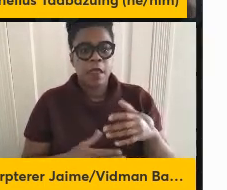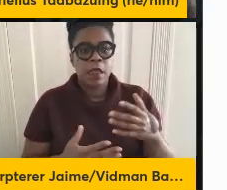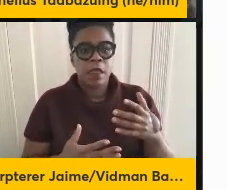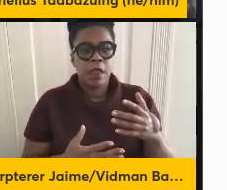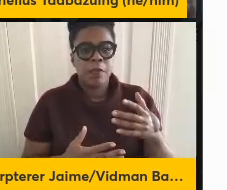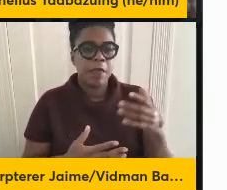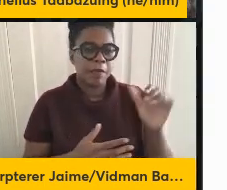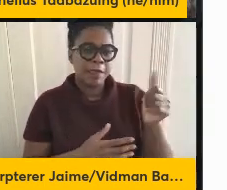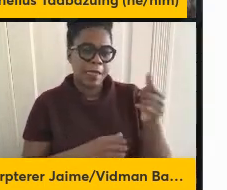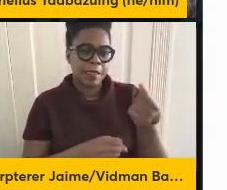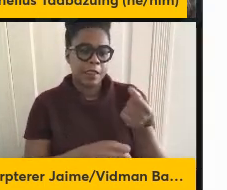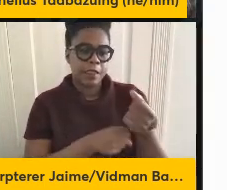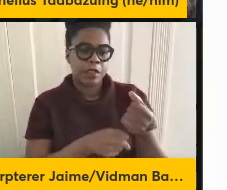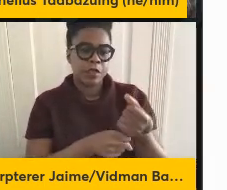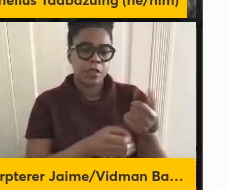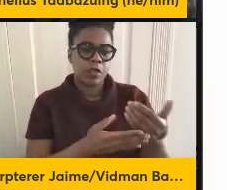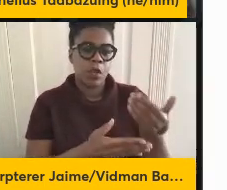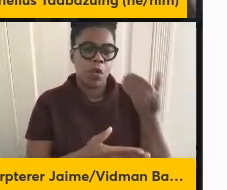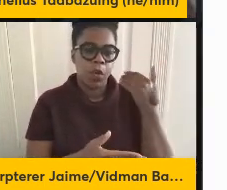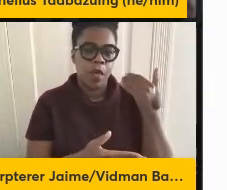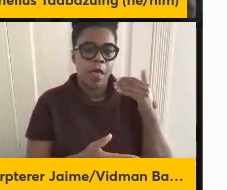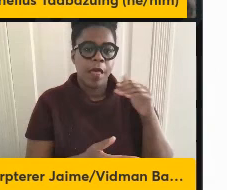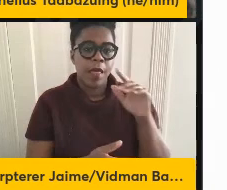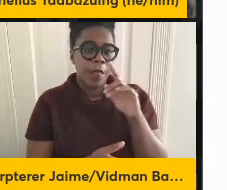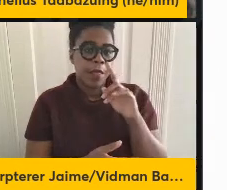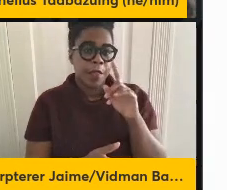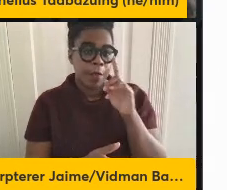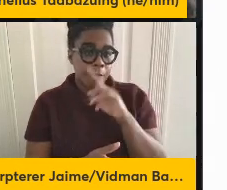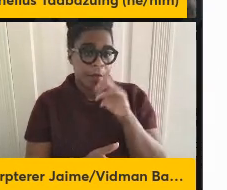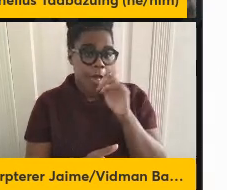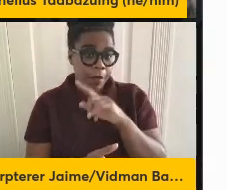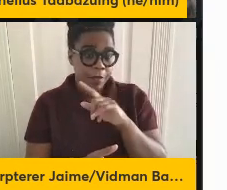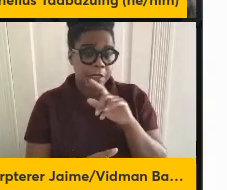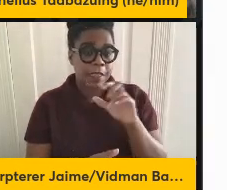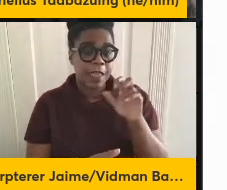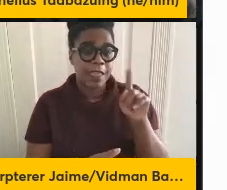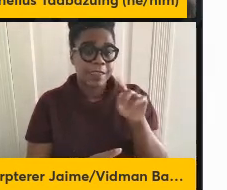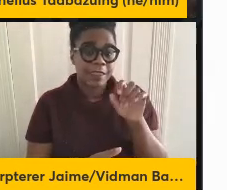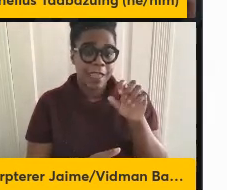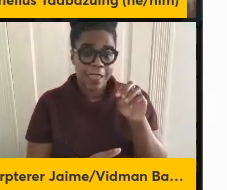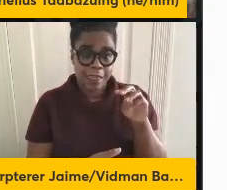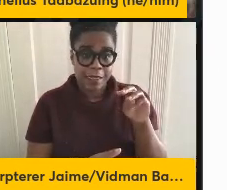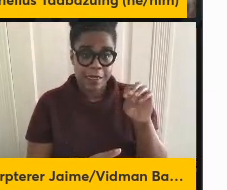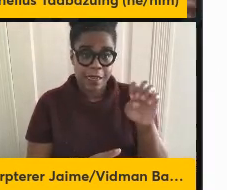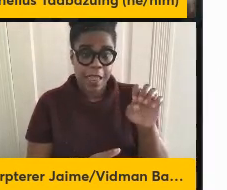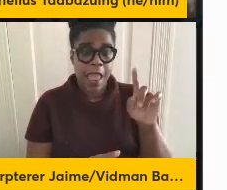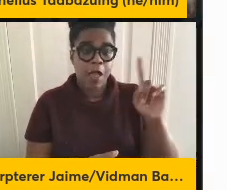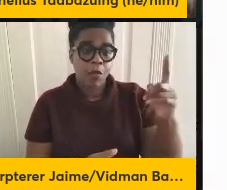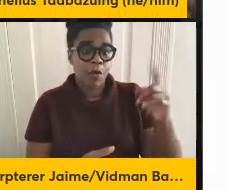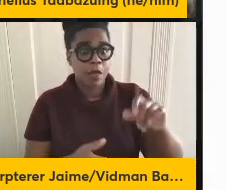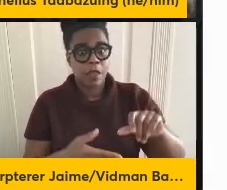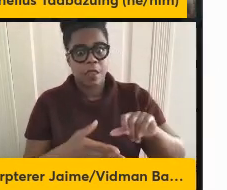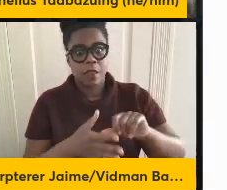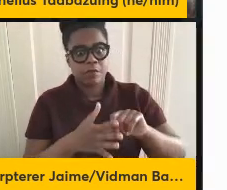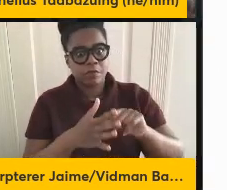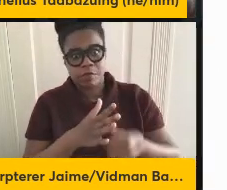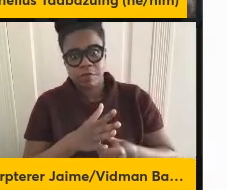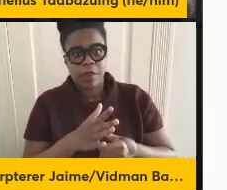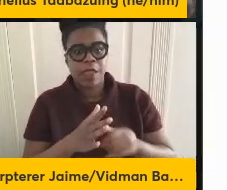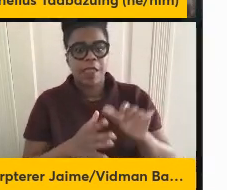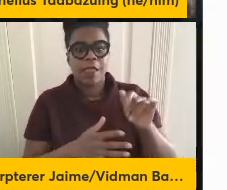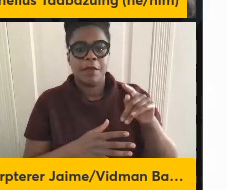about a decade ago, they took the mouse pro-caspase-1 zymogen, and one of the hallmarks of caspase-1 activation